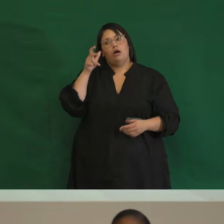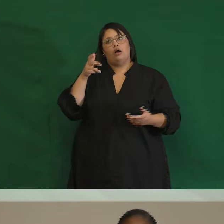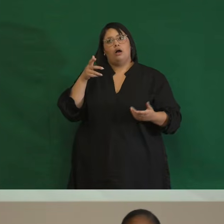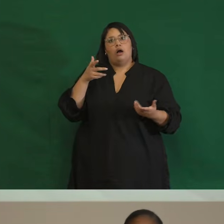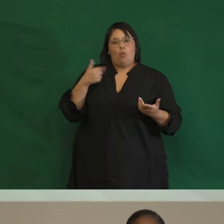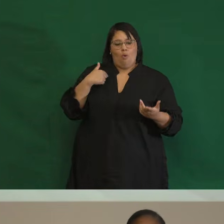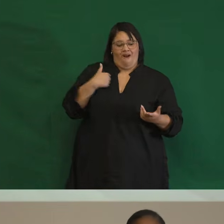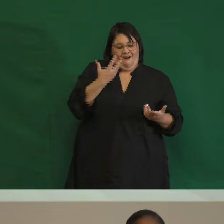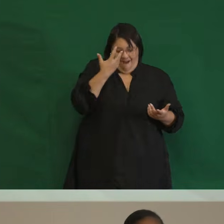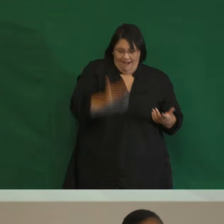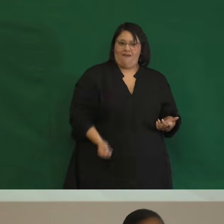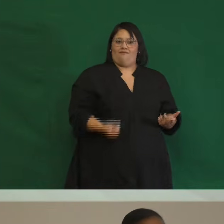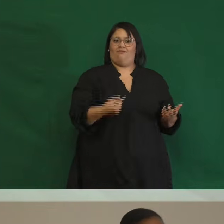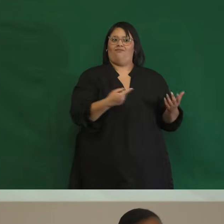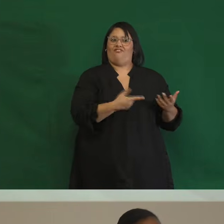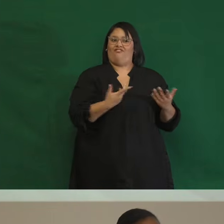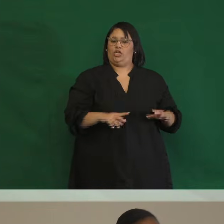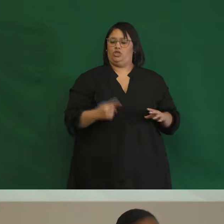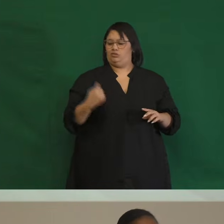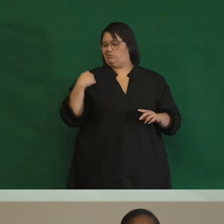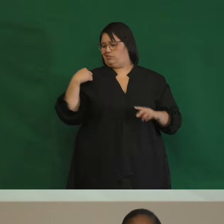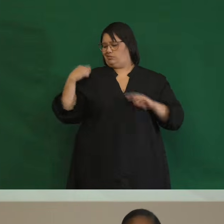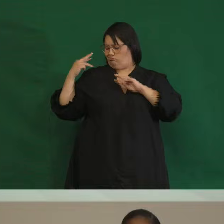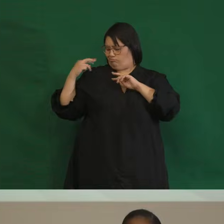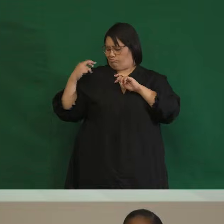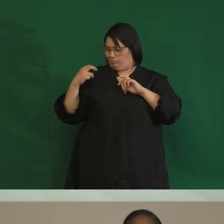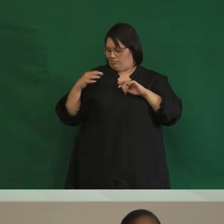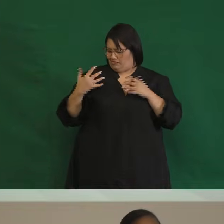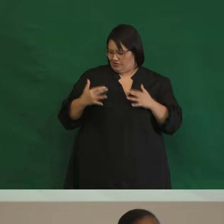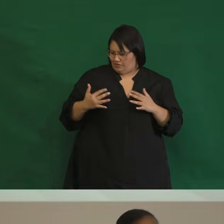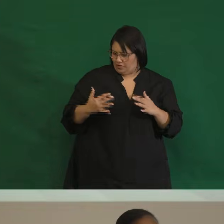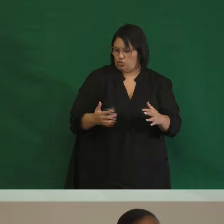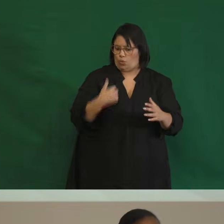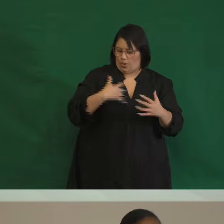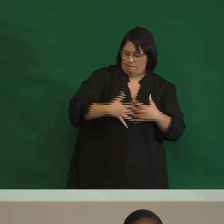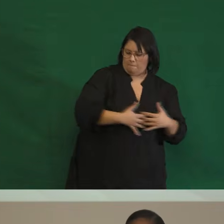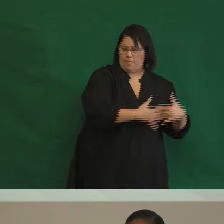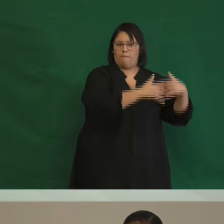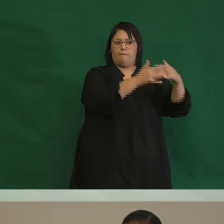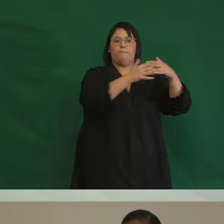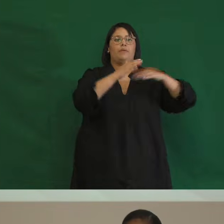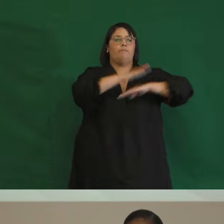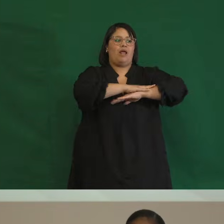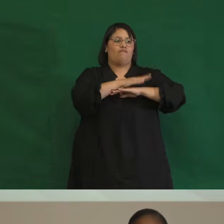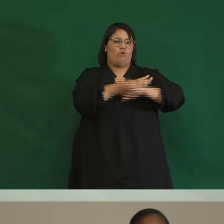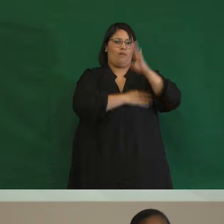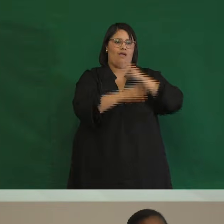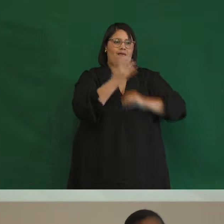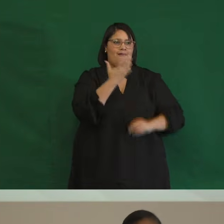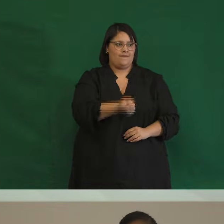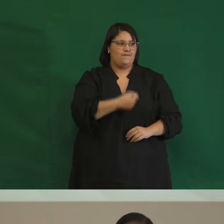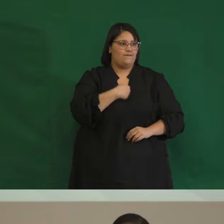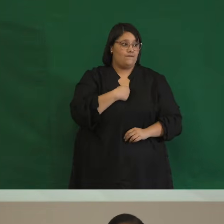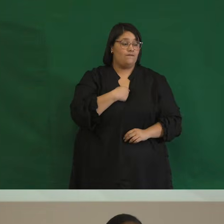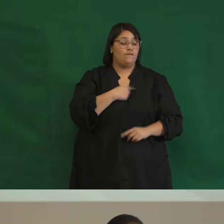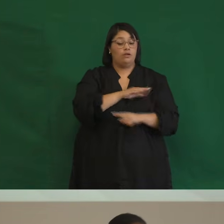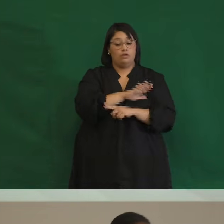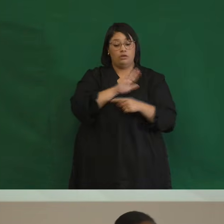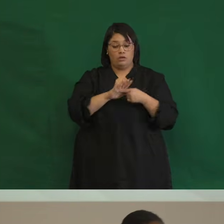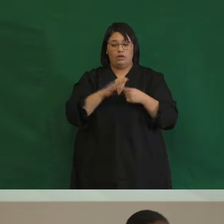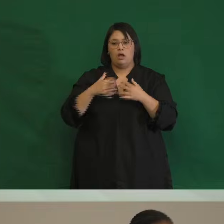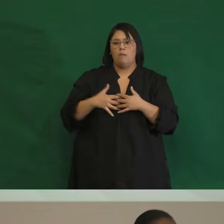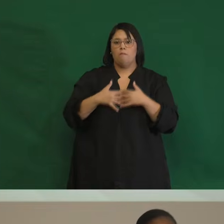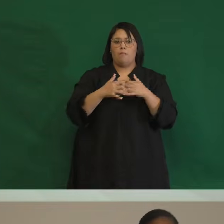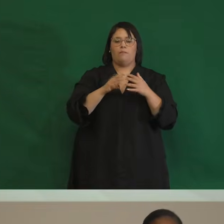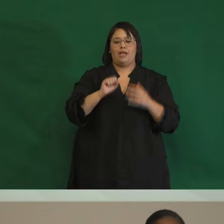we have done our research and developed a learning platform. First of all, we've created the South African Sign